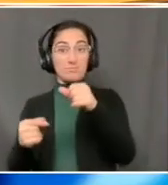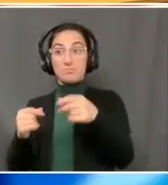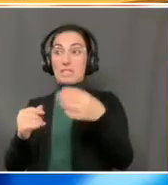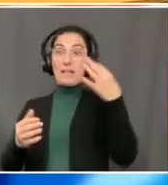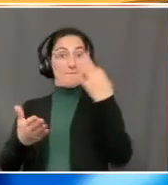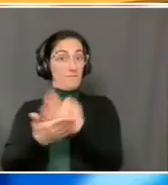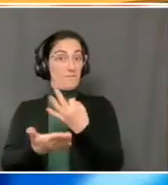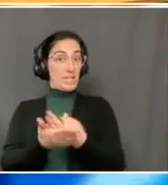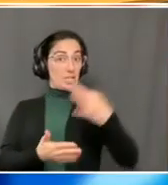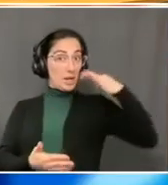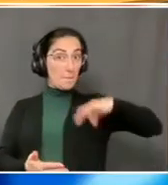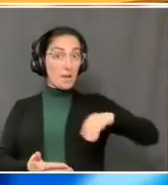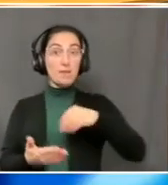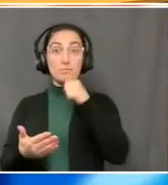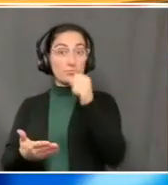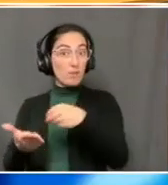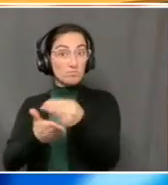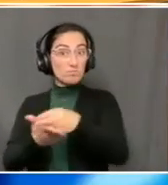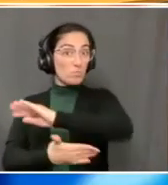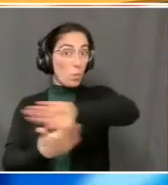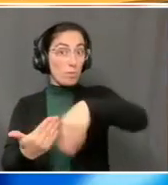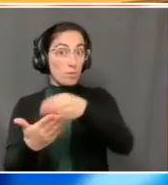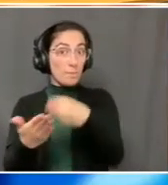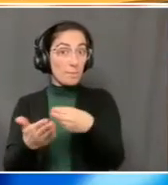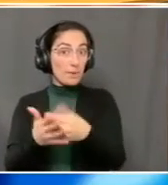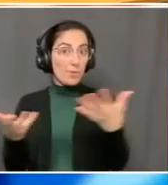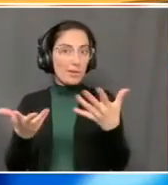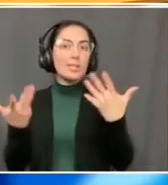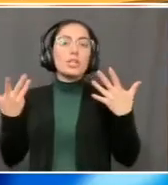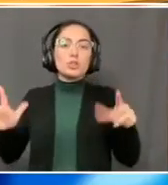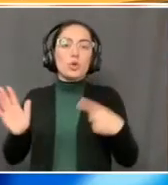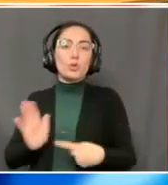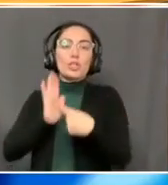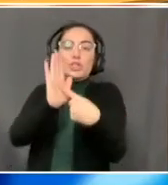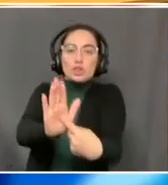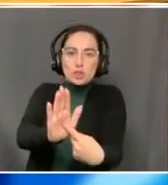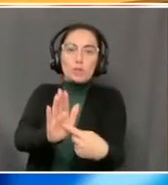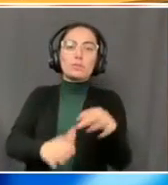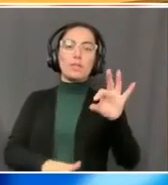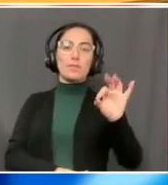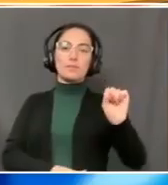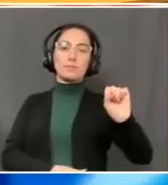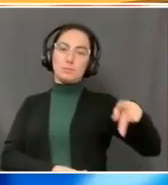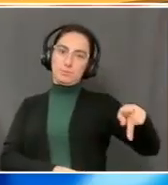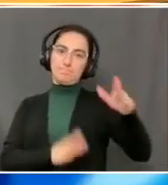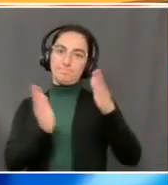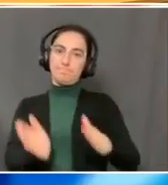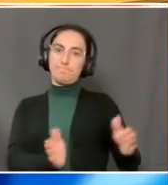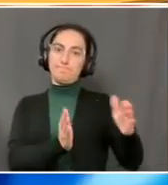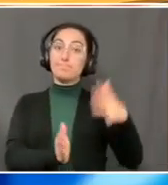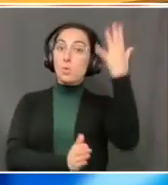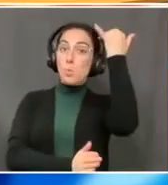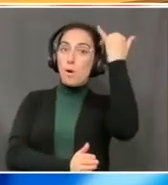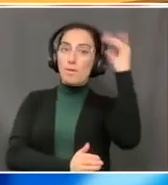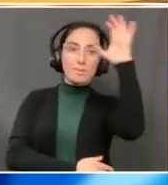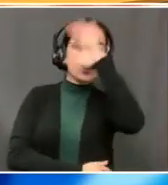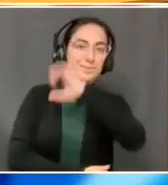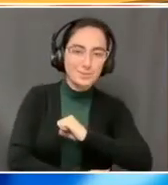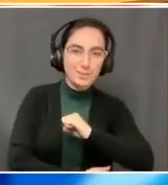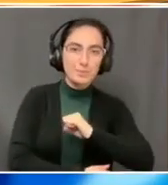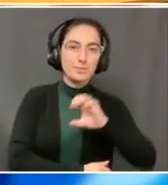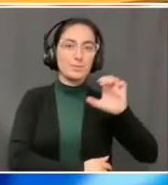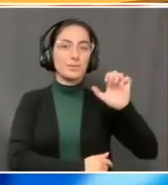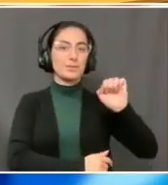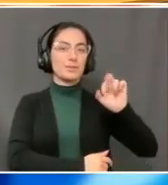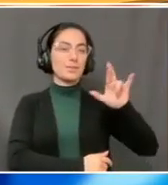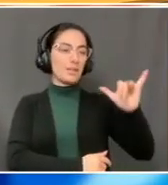of that underspend, is already reflected in the fiscal stabilization plan because of the assumption that carryover and sending the general